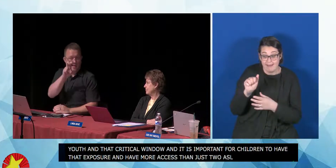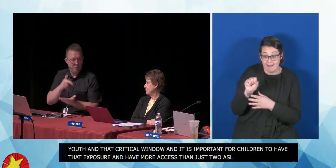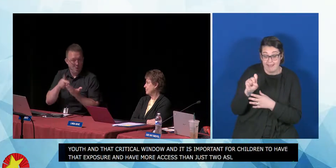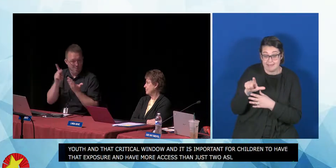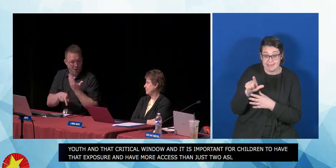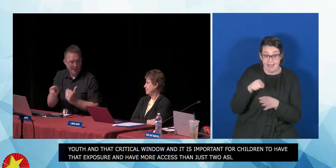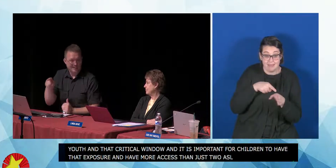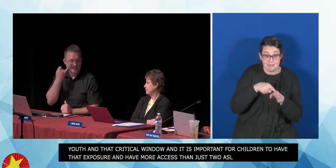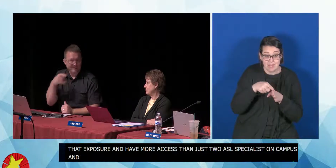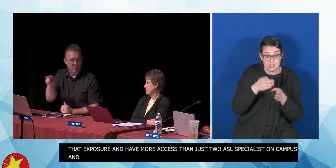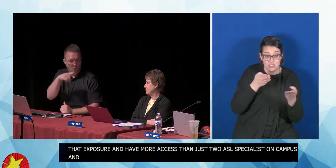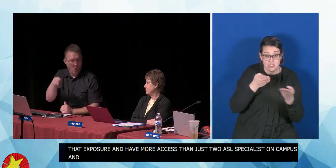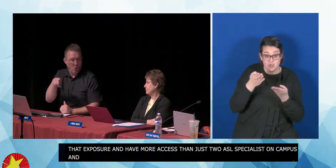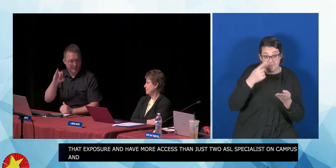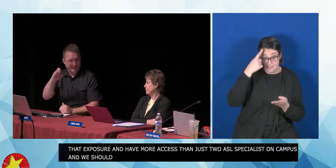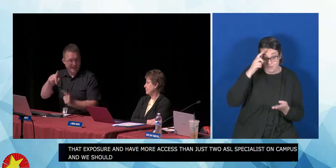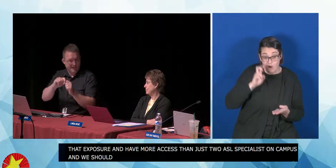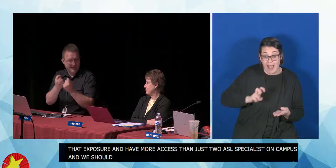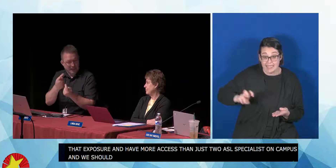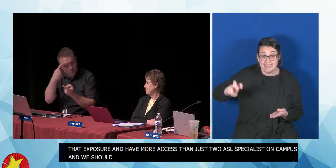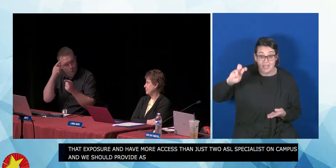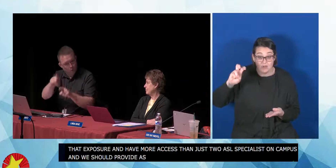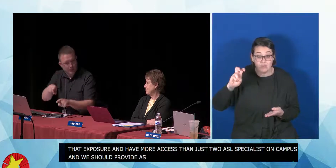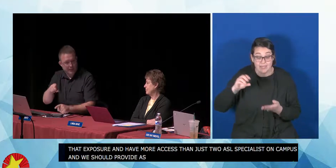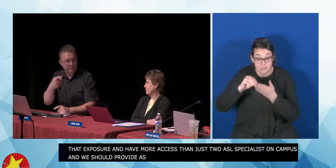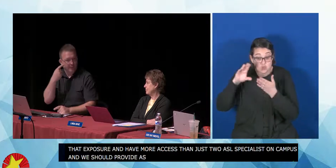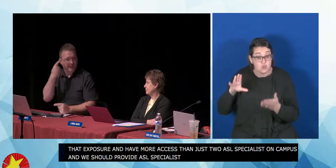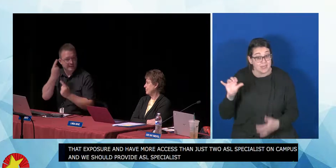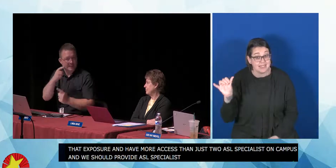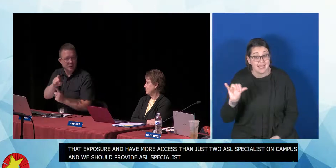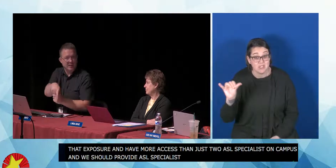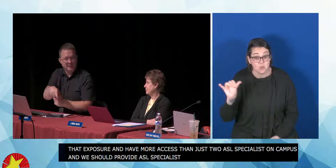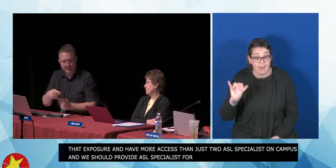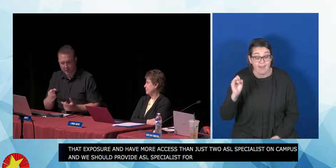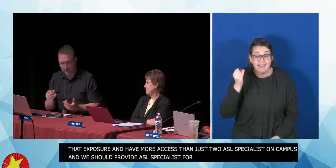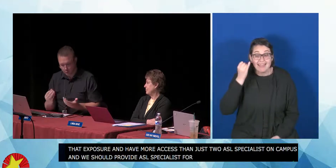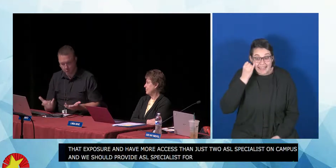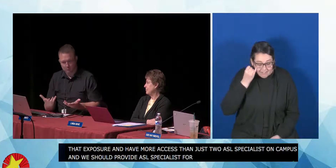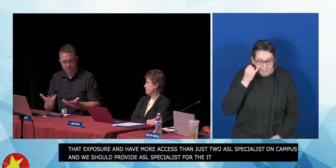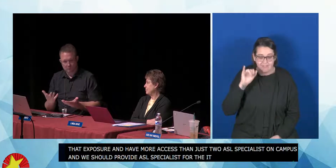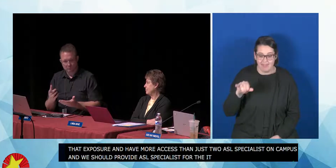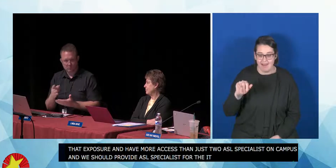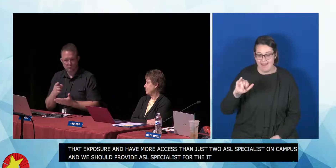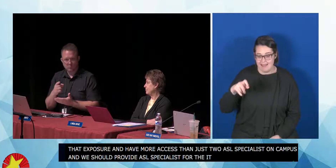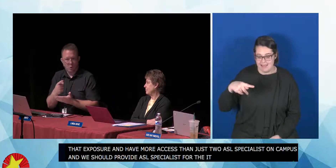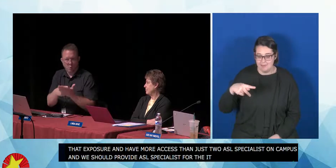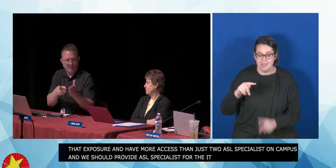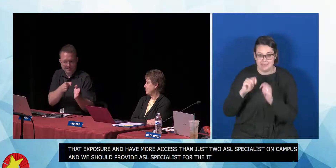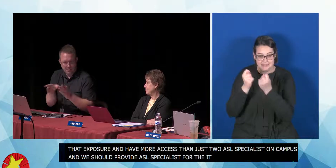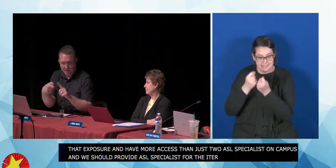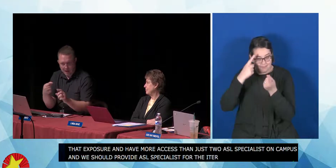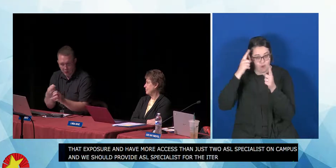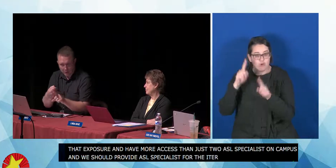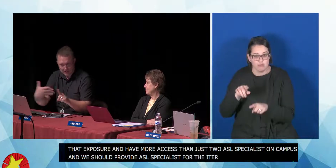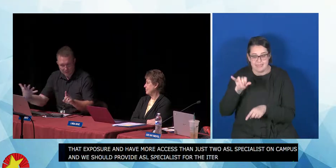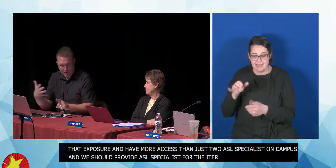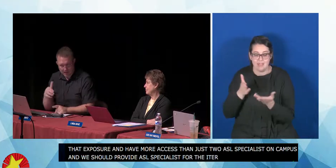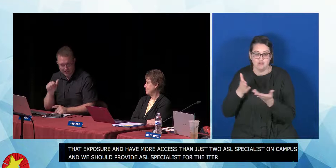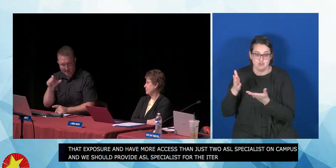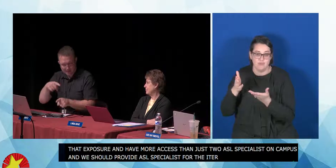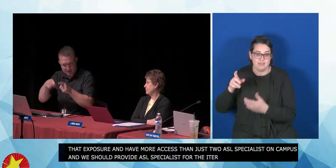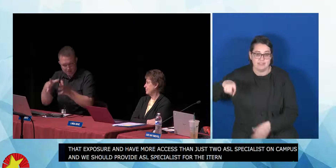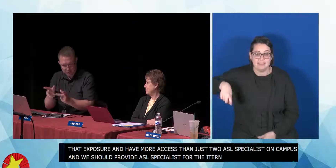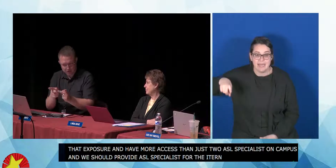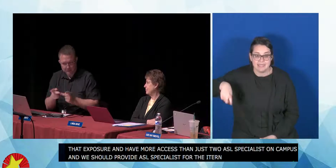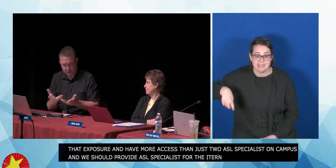specialist services for the itinerant students as well if the IEP team would agree that that service would be necessary. So